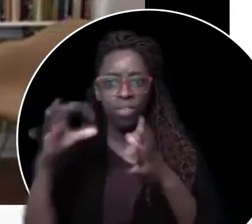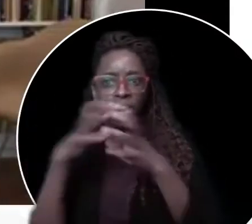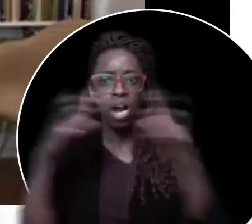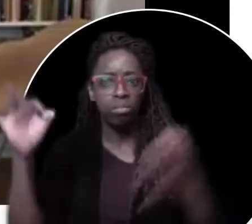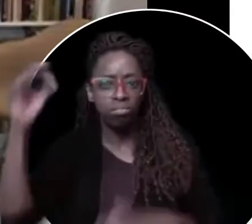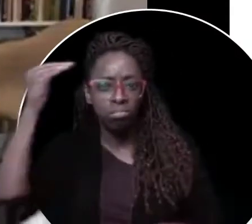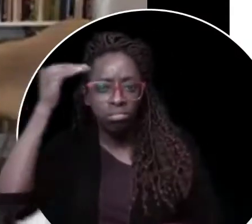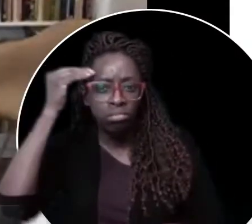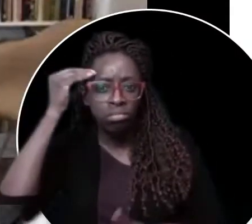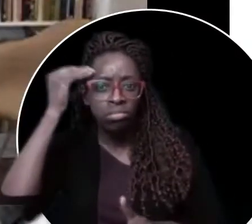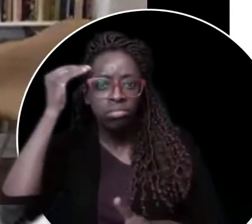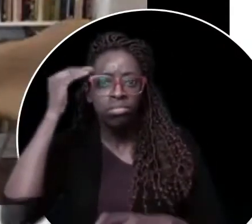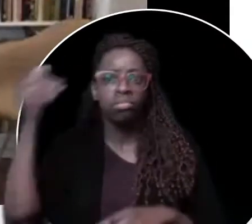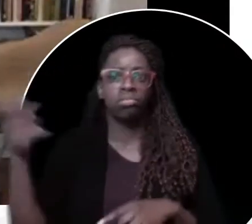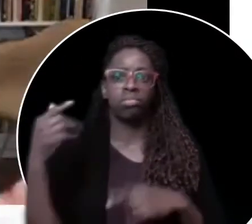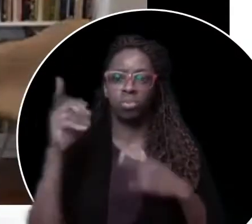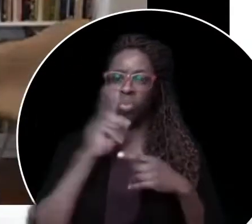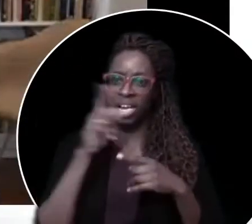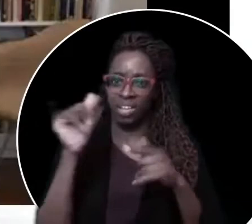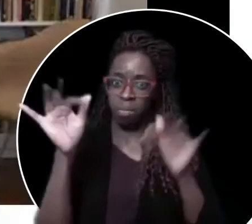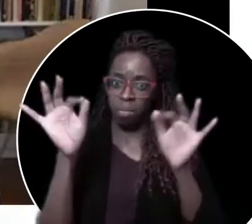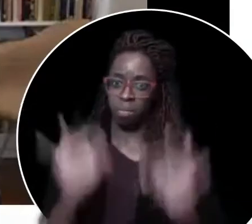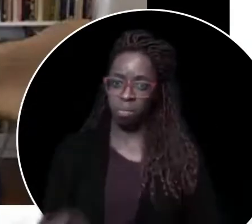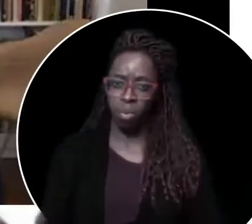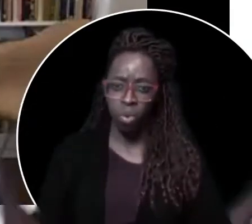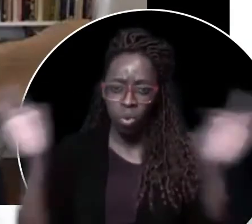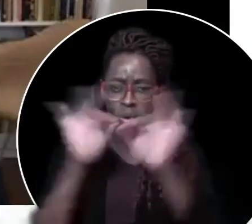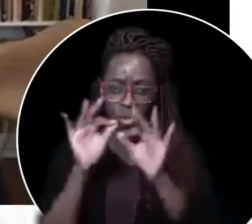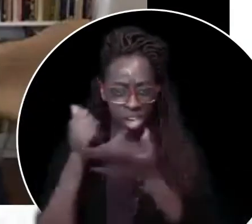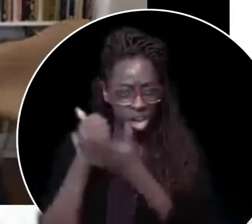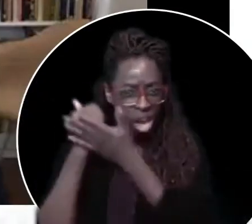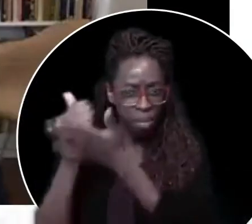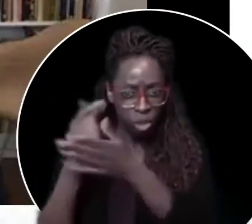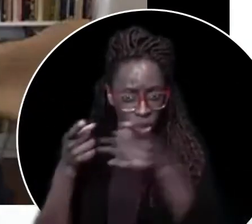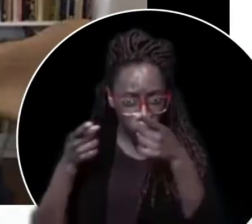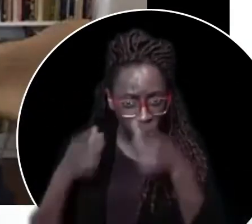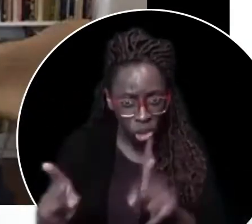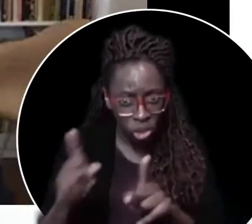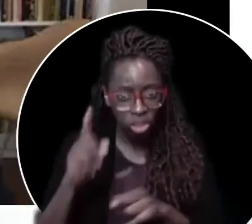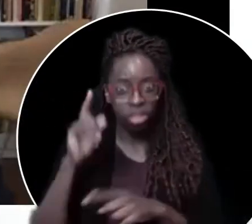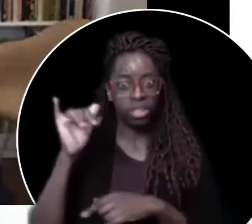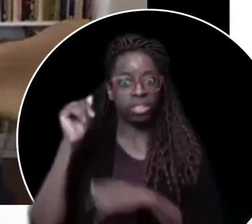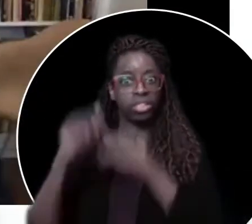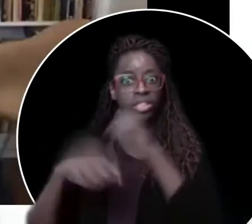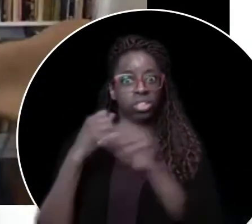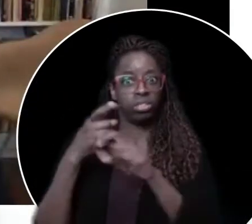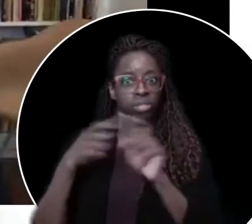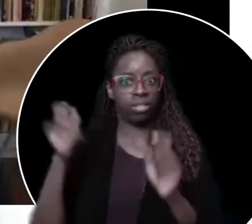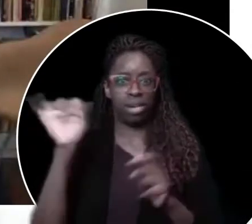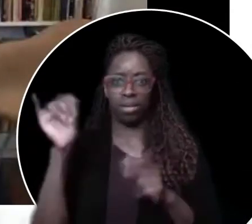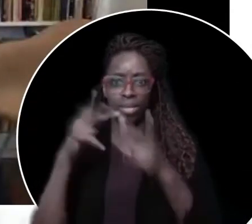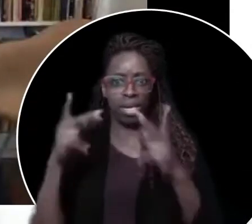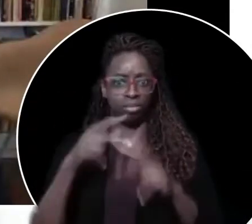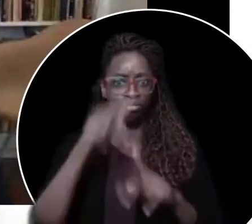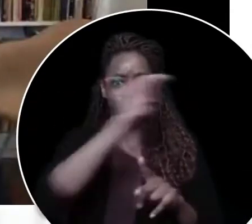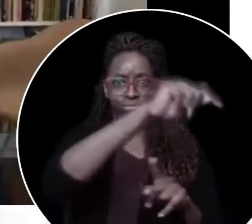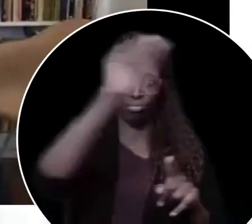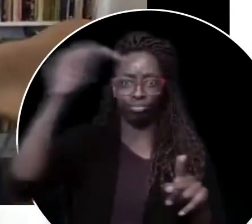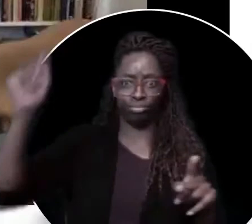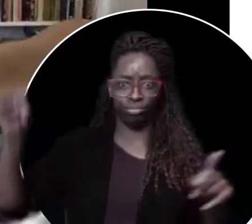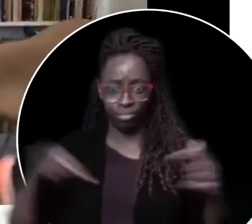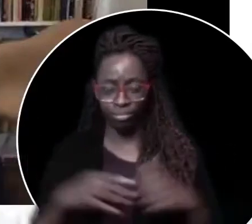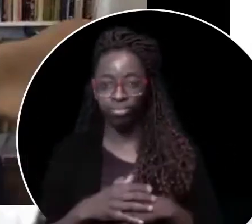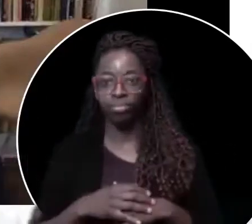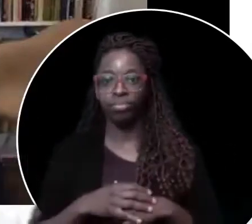this period comes from unlikely places. You know, we tend to forget